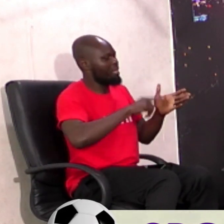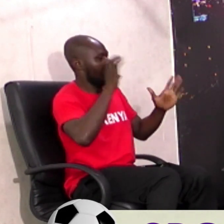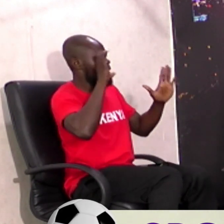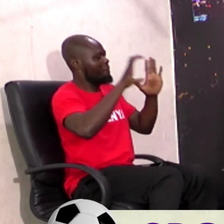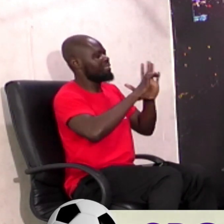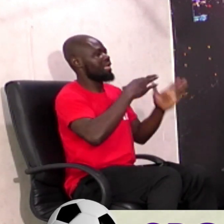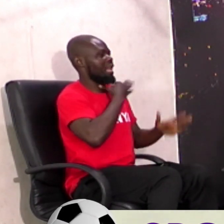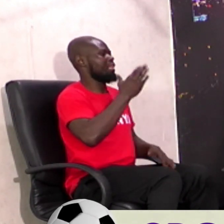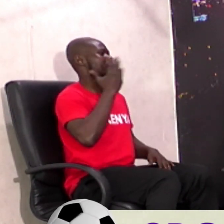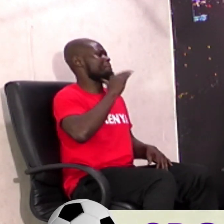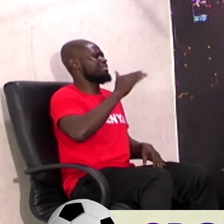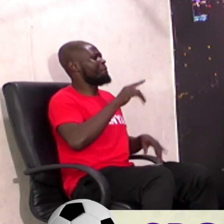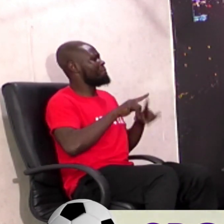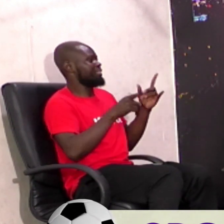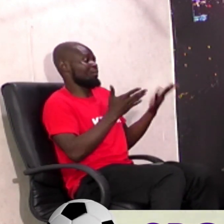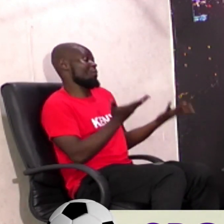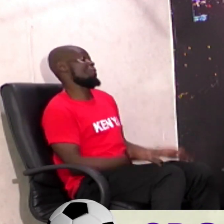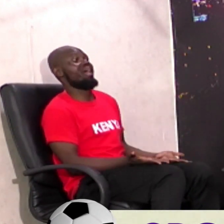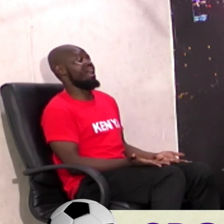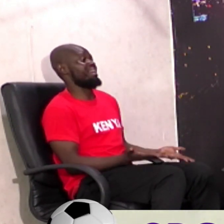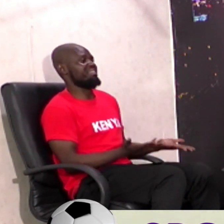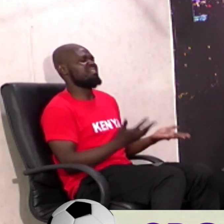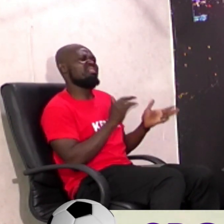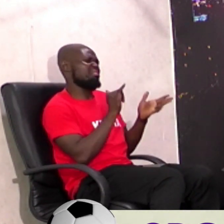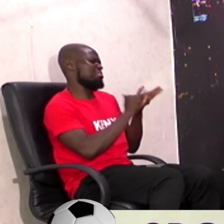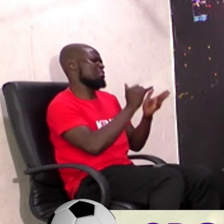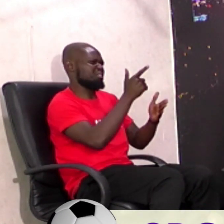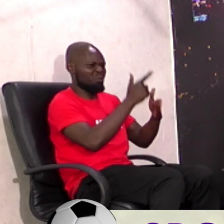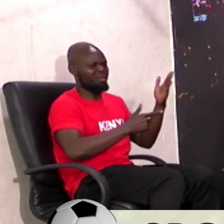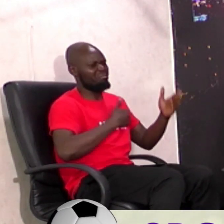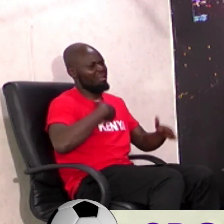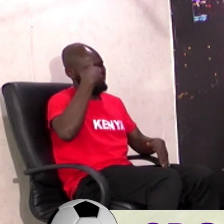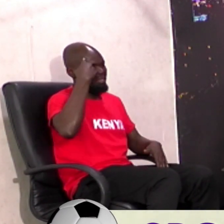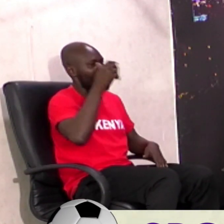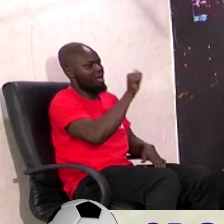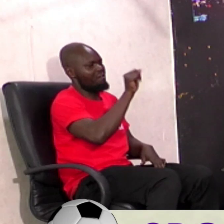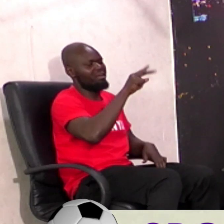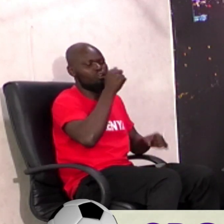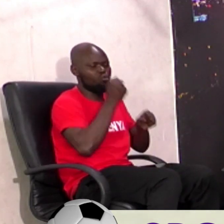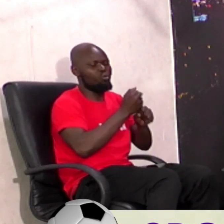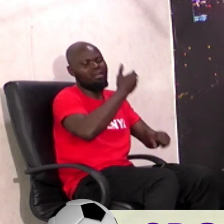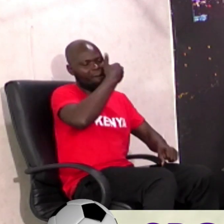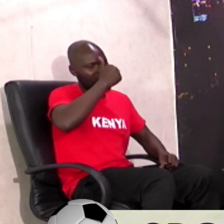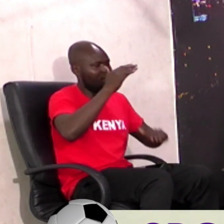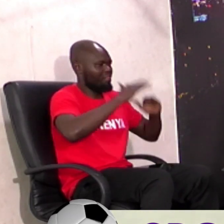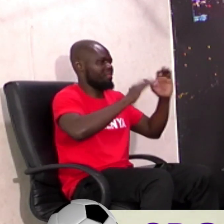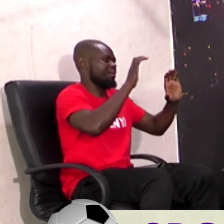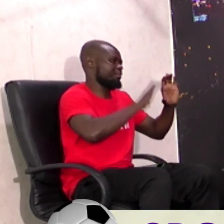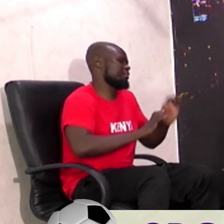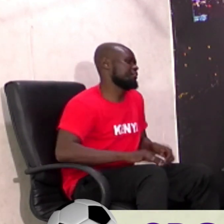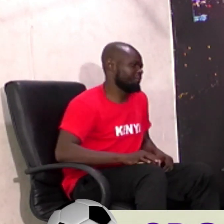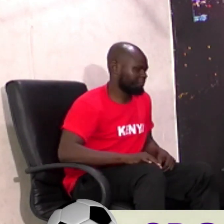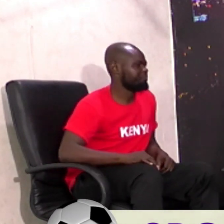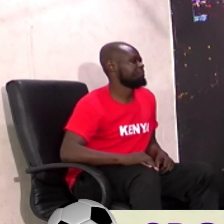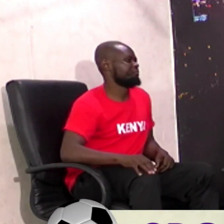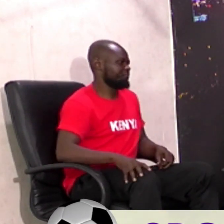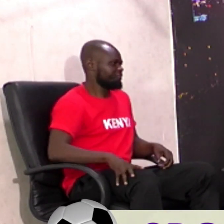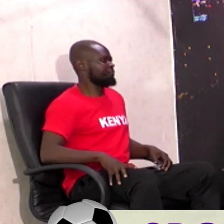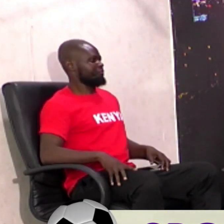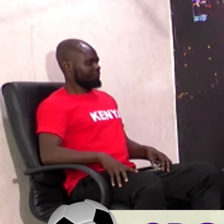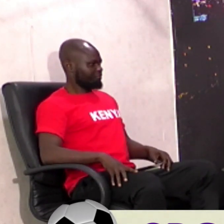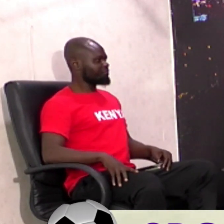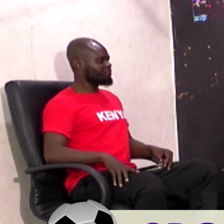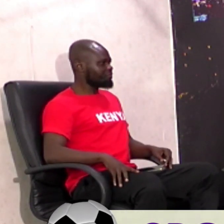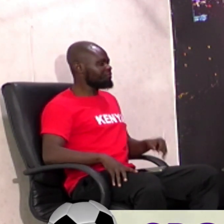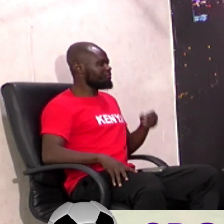even when it comes to getting the ball and moving around with the ball. I feel that Aston Villa are better